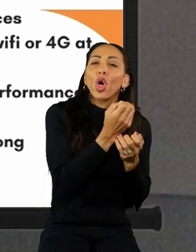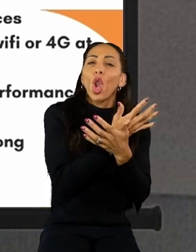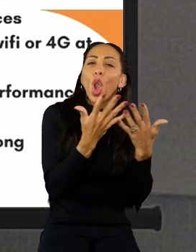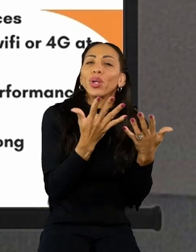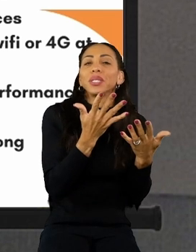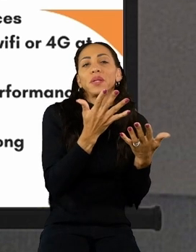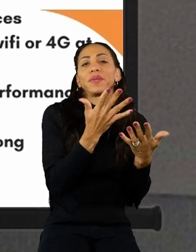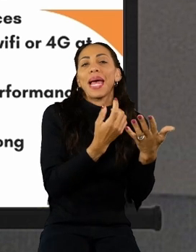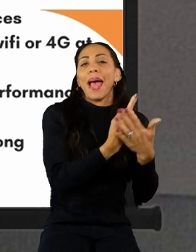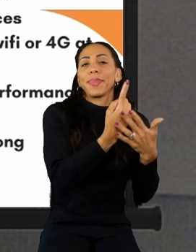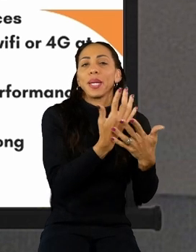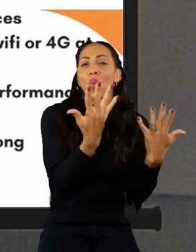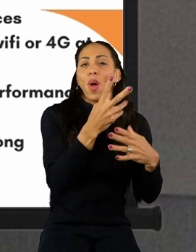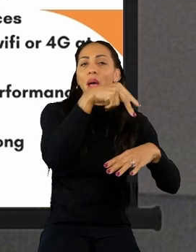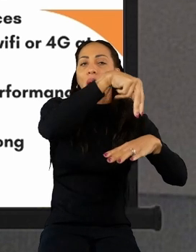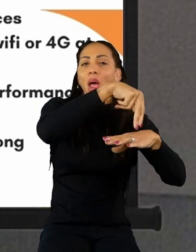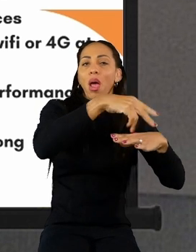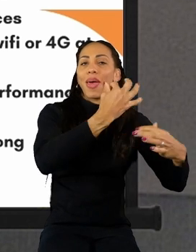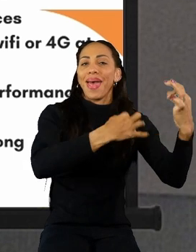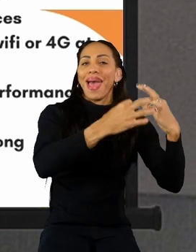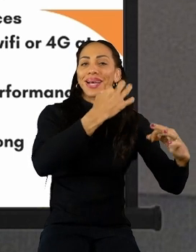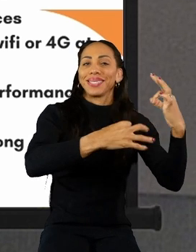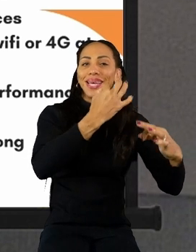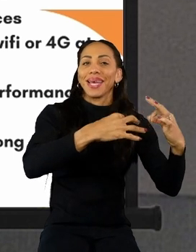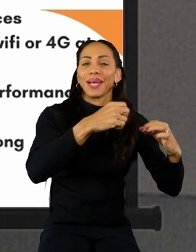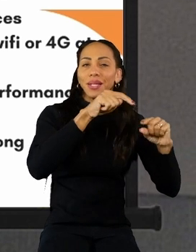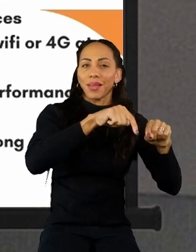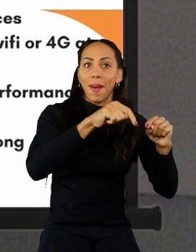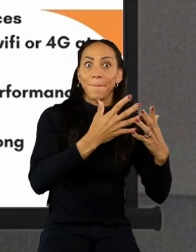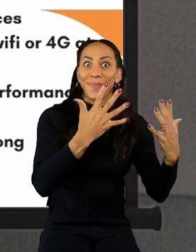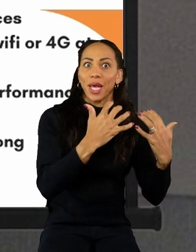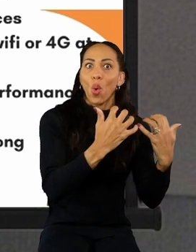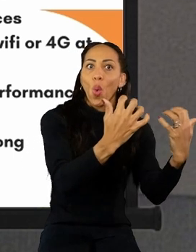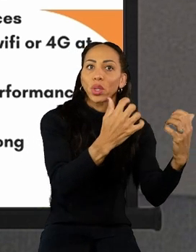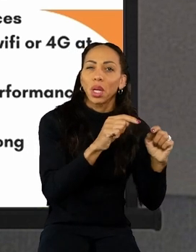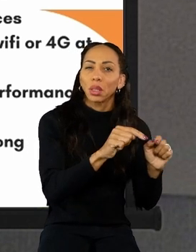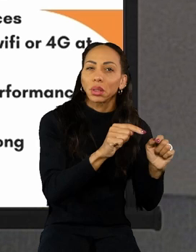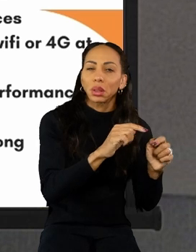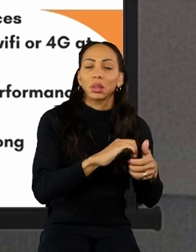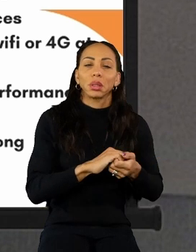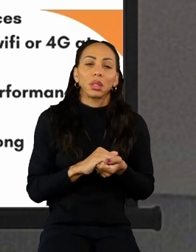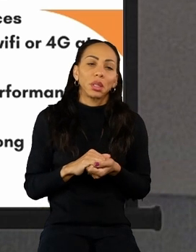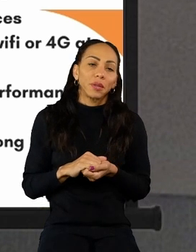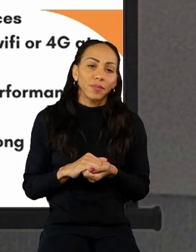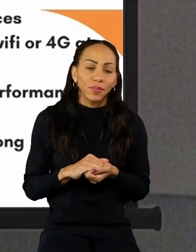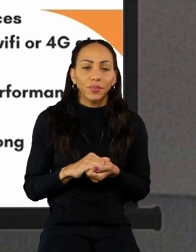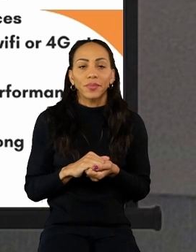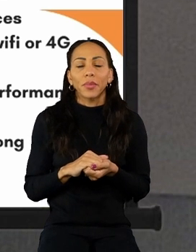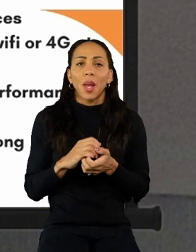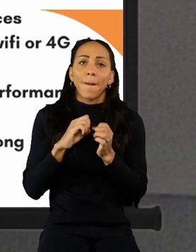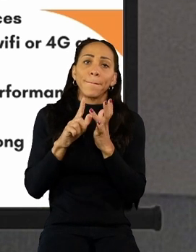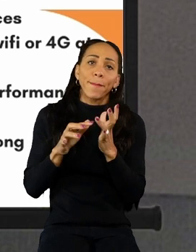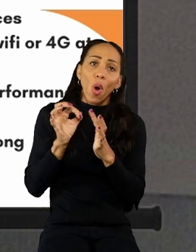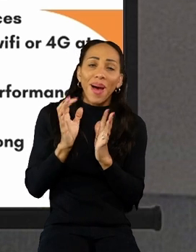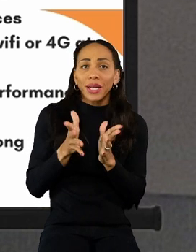Hong Kong, there was more happening on stage. That's where the majority of the theatrical experience was. There was a big